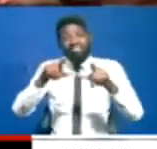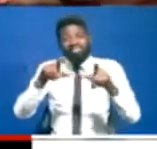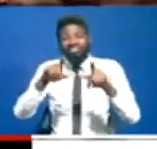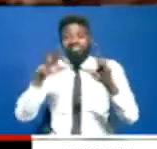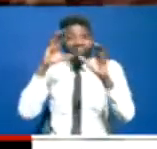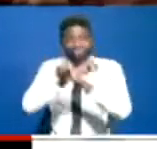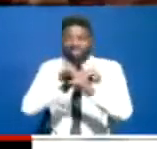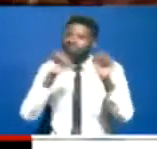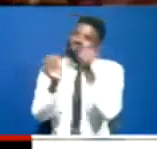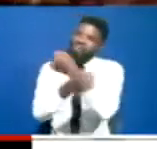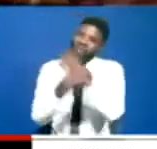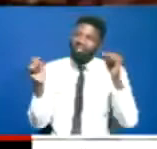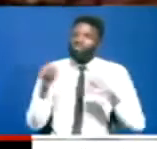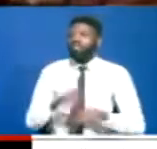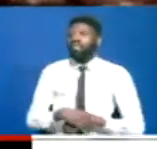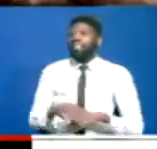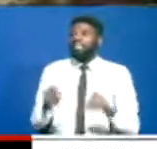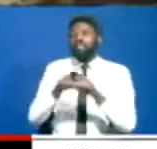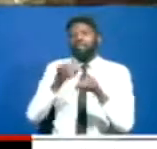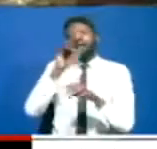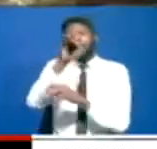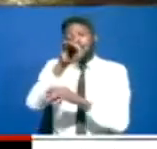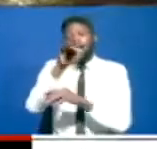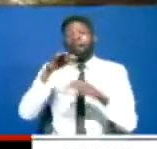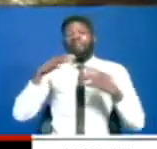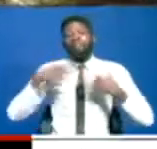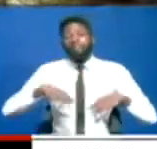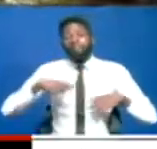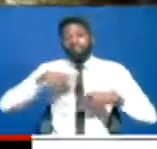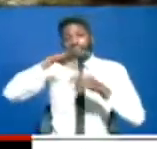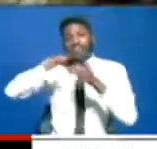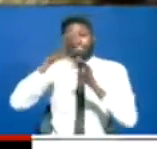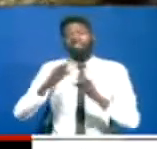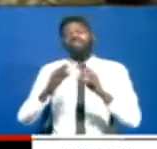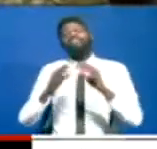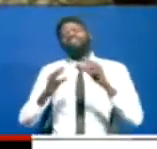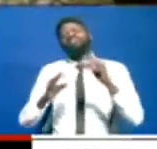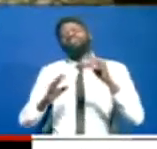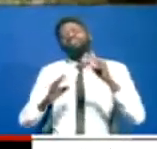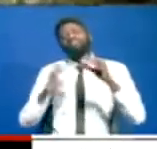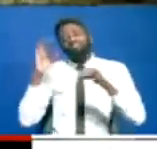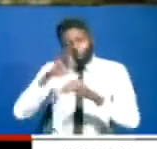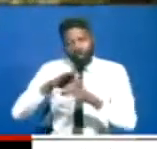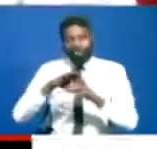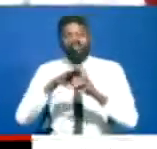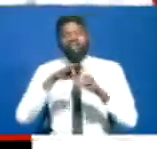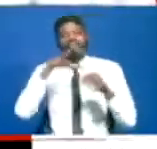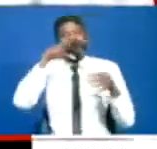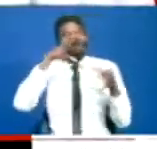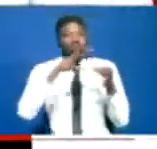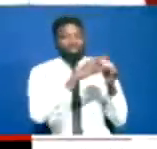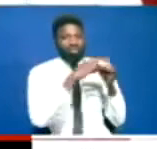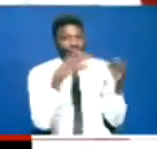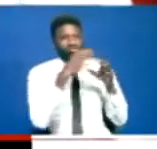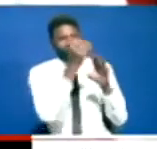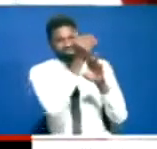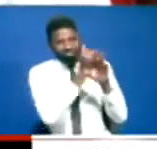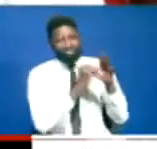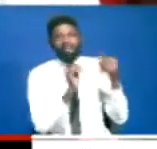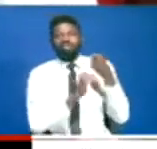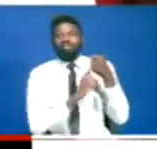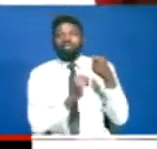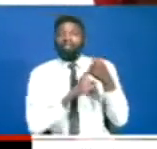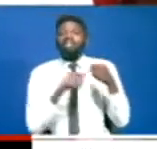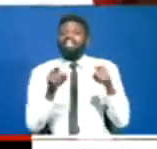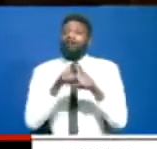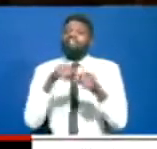he implored on voters to vote on a sixth space, a move he termed as one that will enhance the Azimio agenda and resist divisive politics